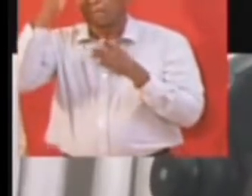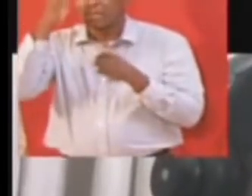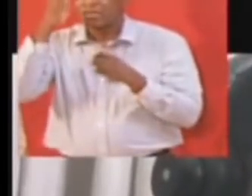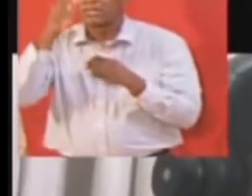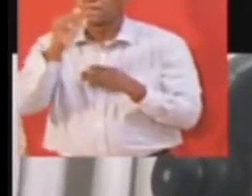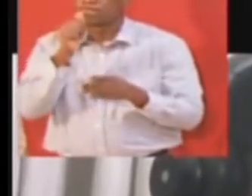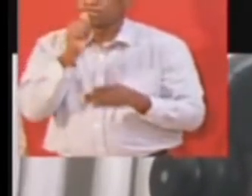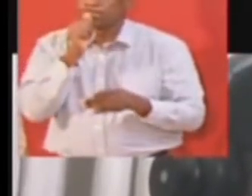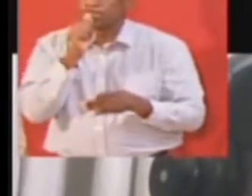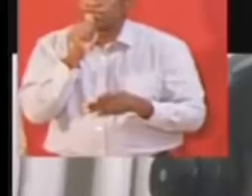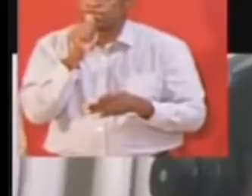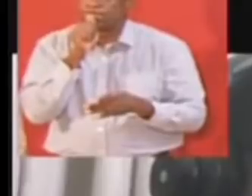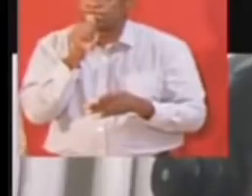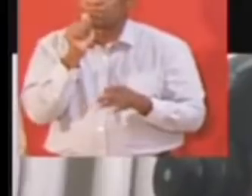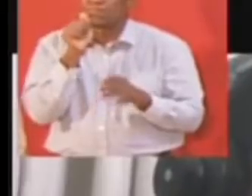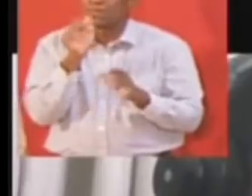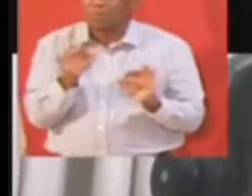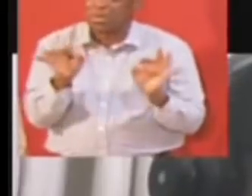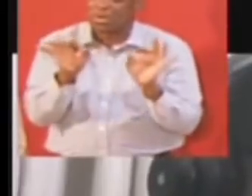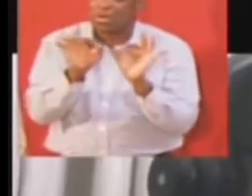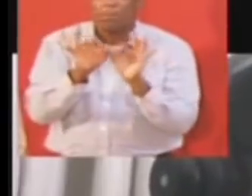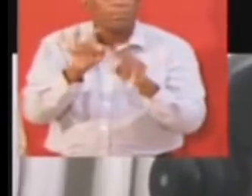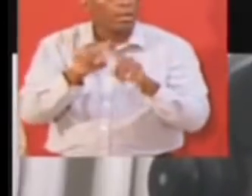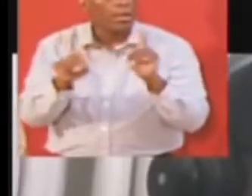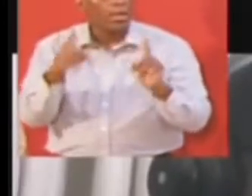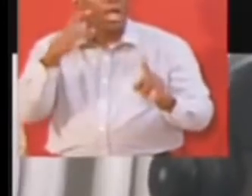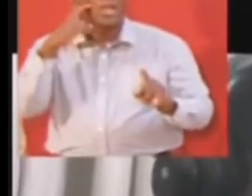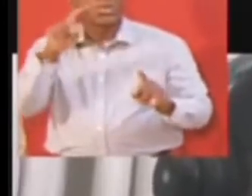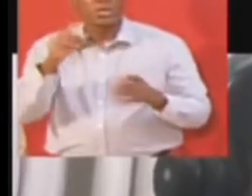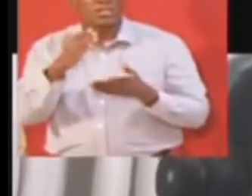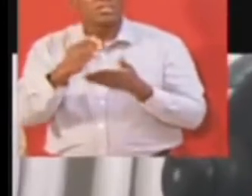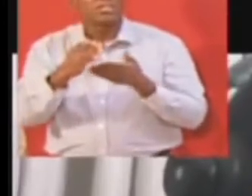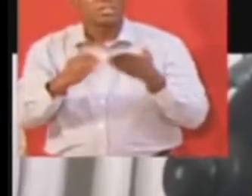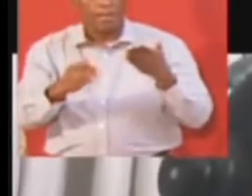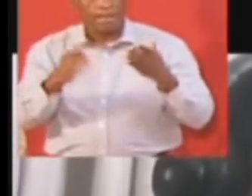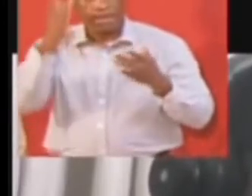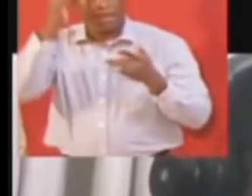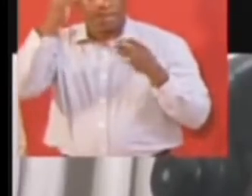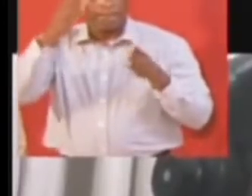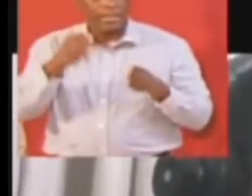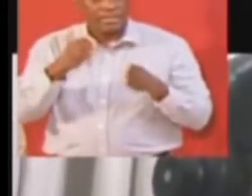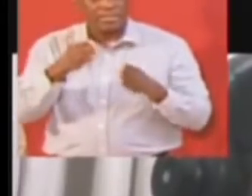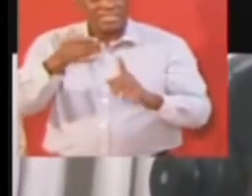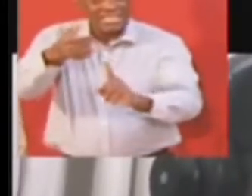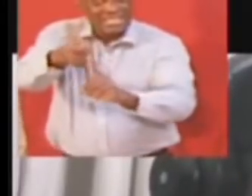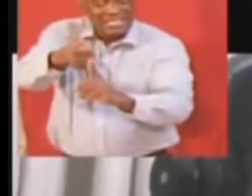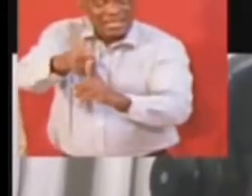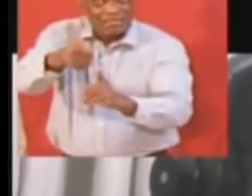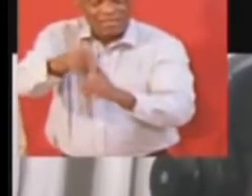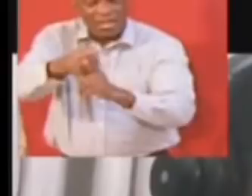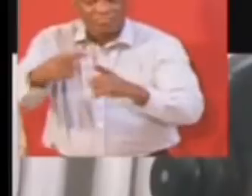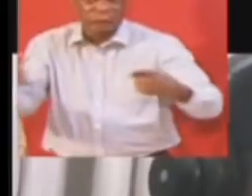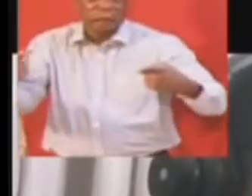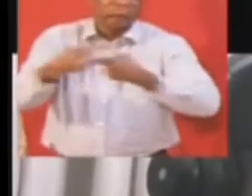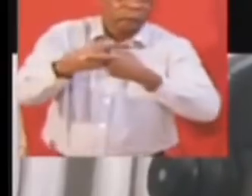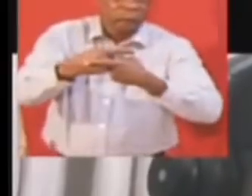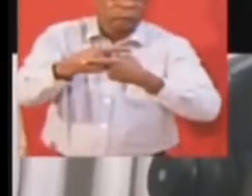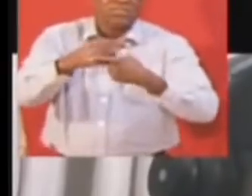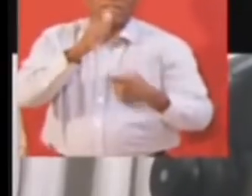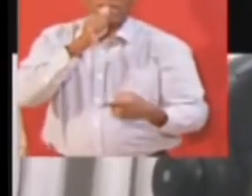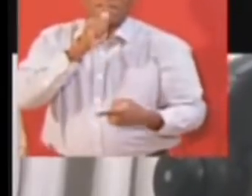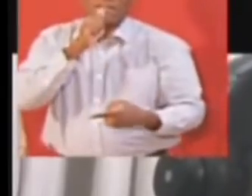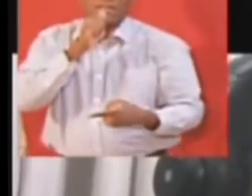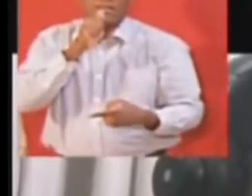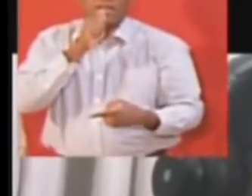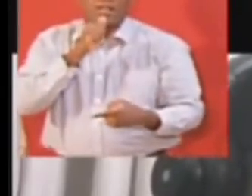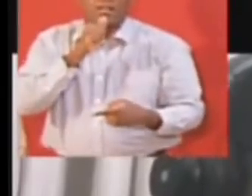at times those principles, especially when they may feel aggrieved or unhappy about the standard of care that they may have received. I'm interested